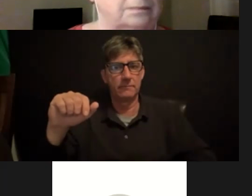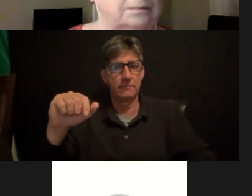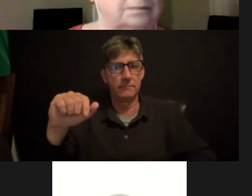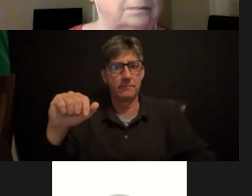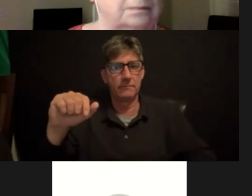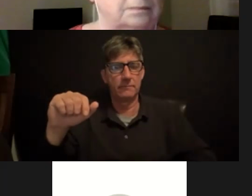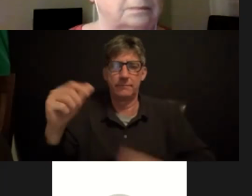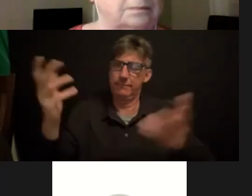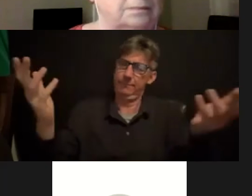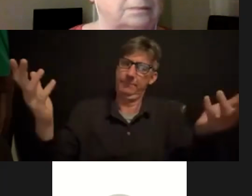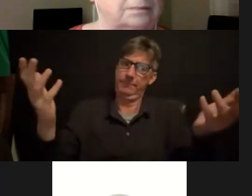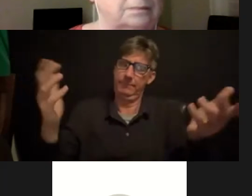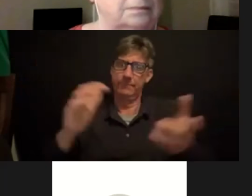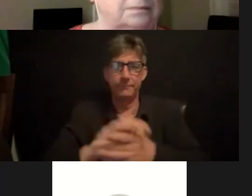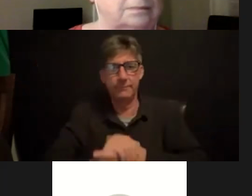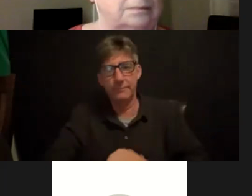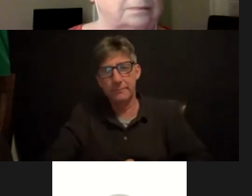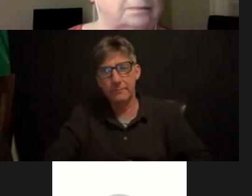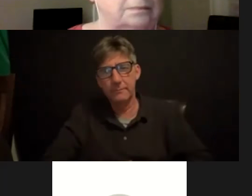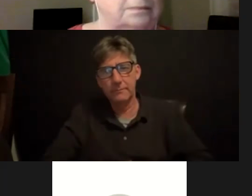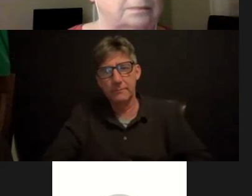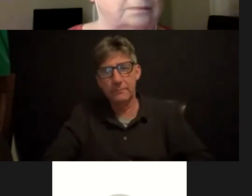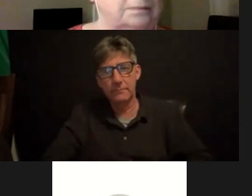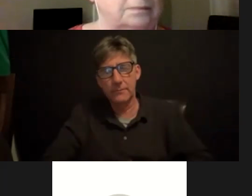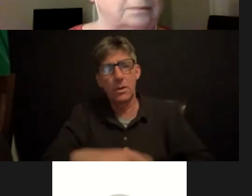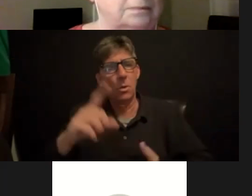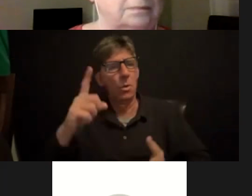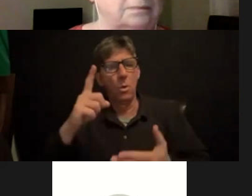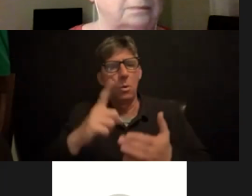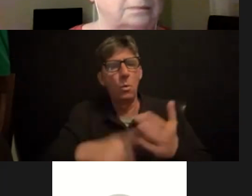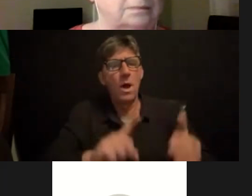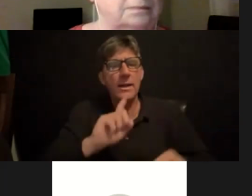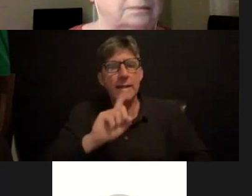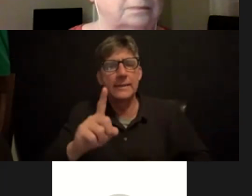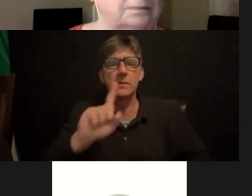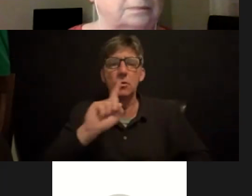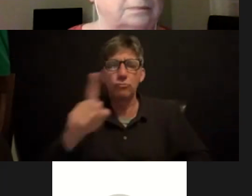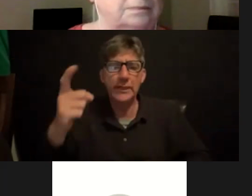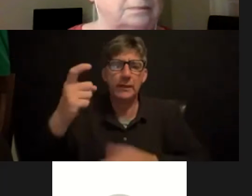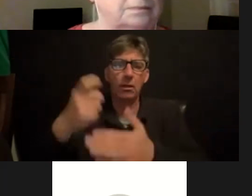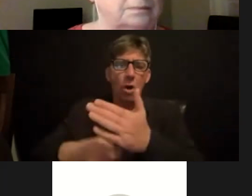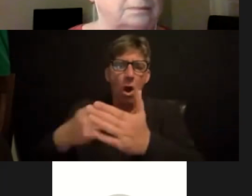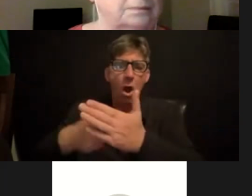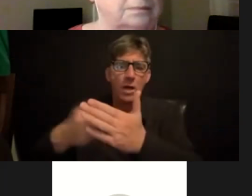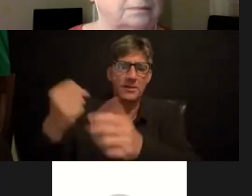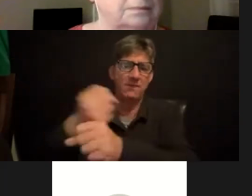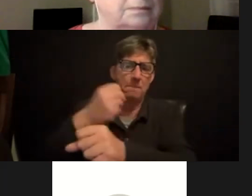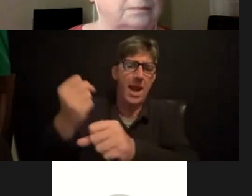I would like to know what the real cost of maintenance is for a station like Silver